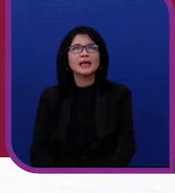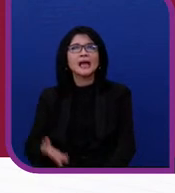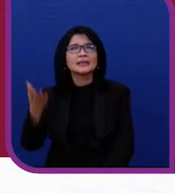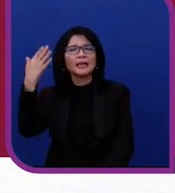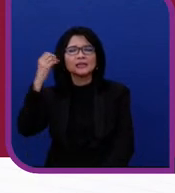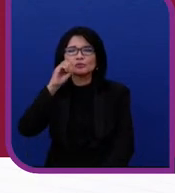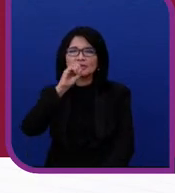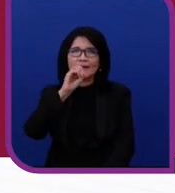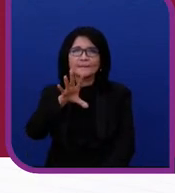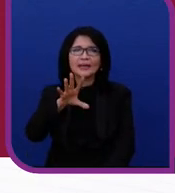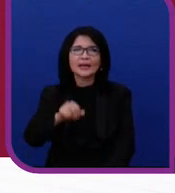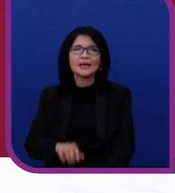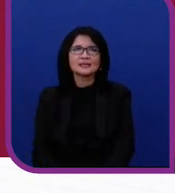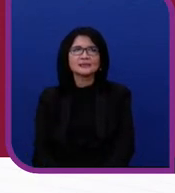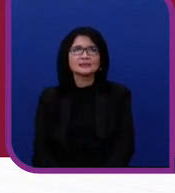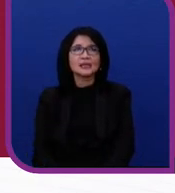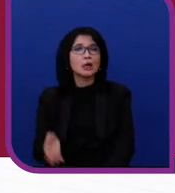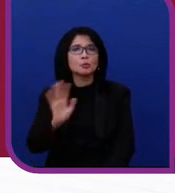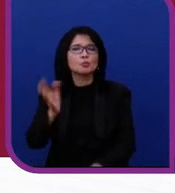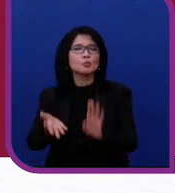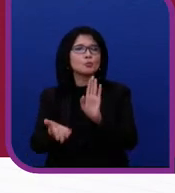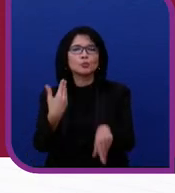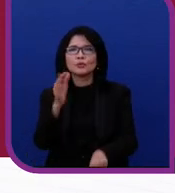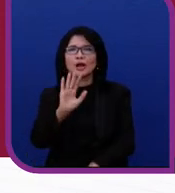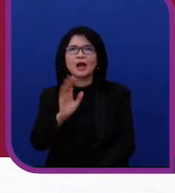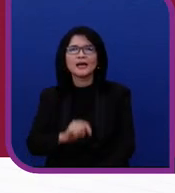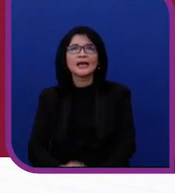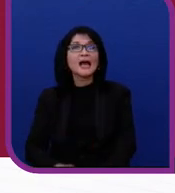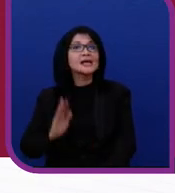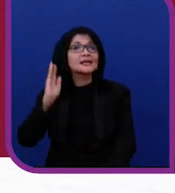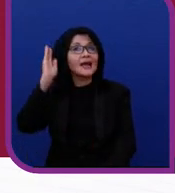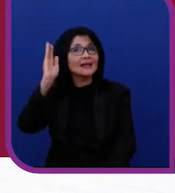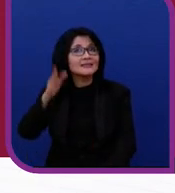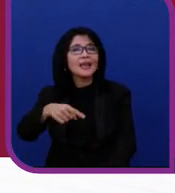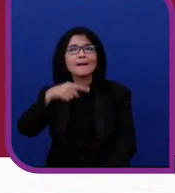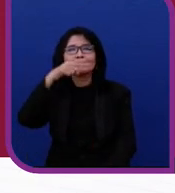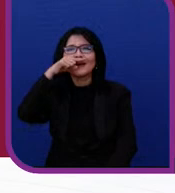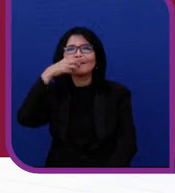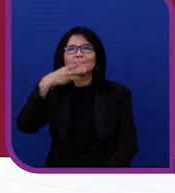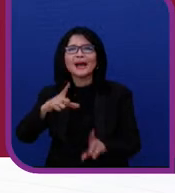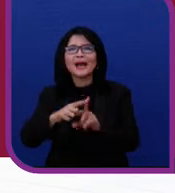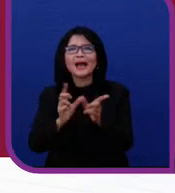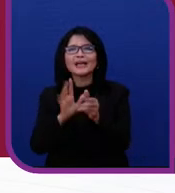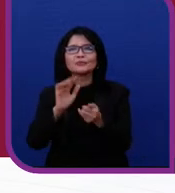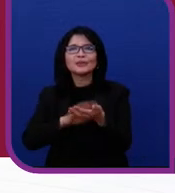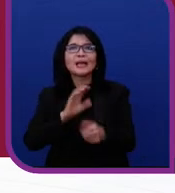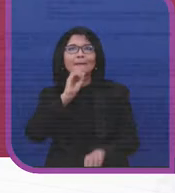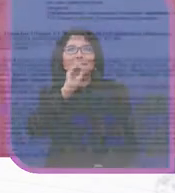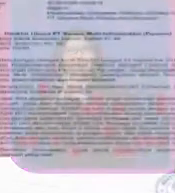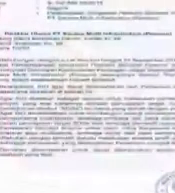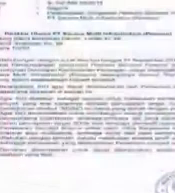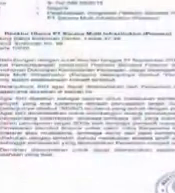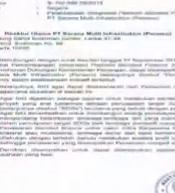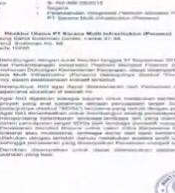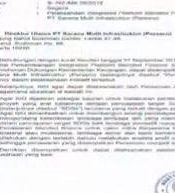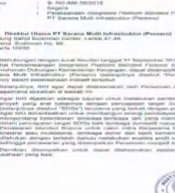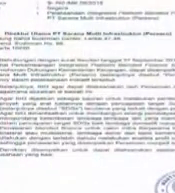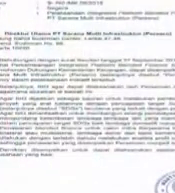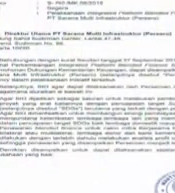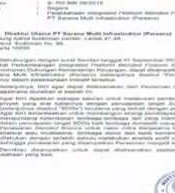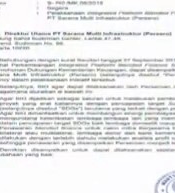leather elaborate about one-third mypoin here at the time you remember back